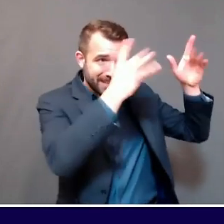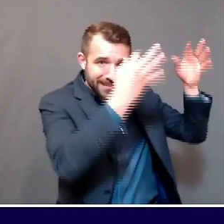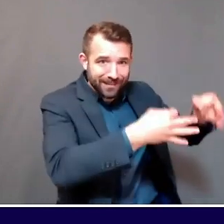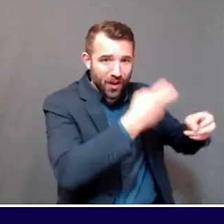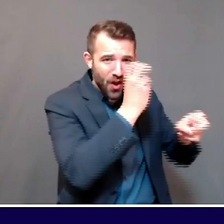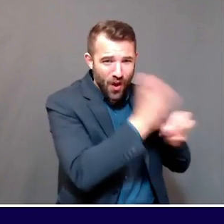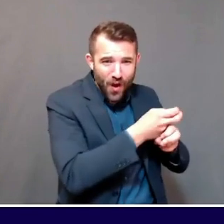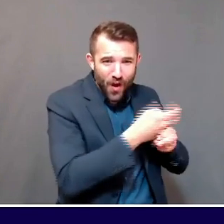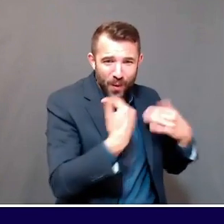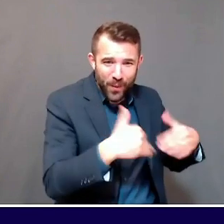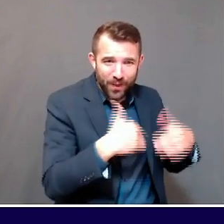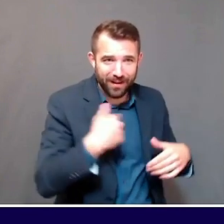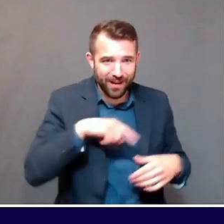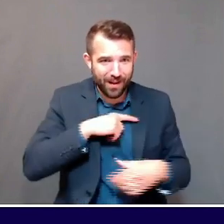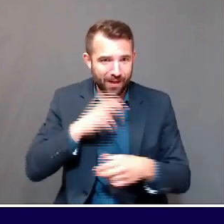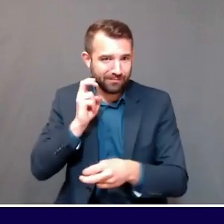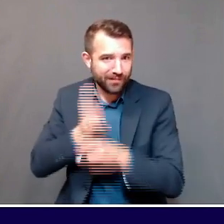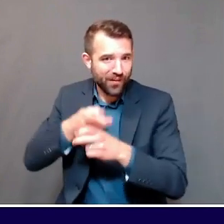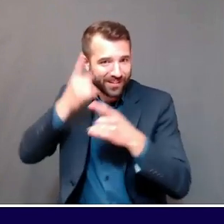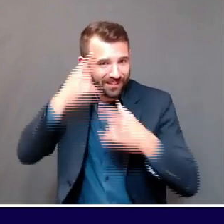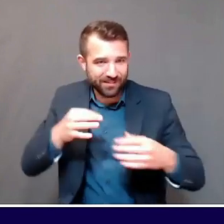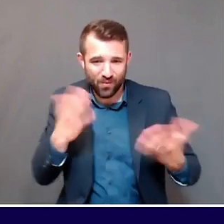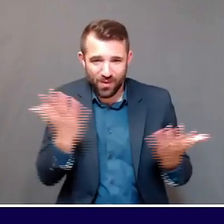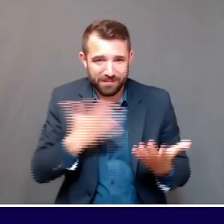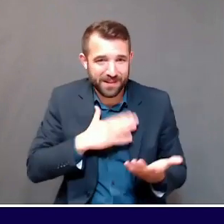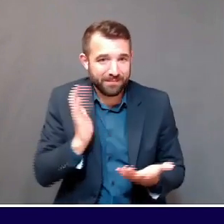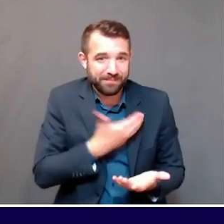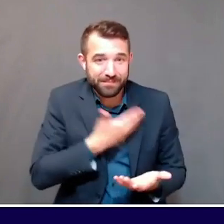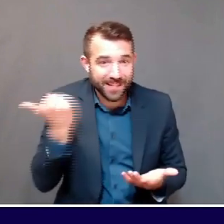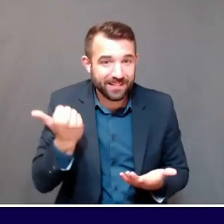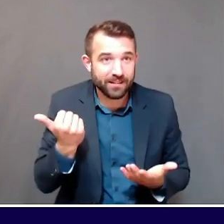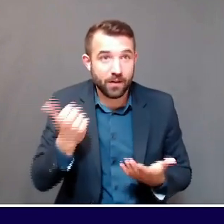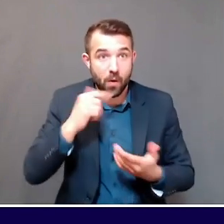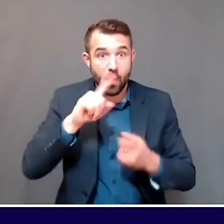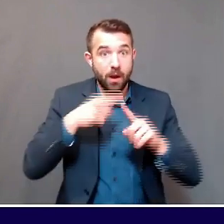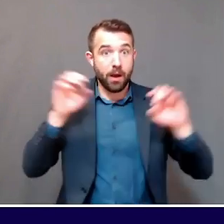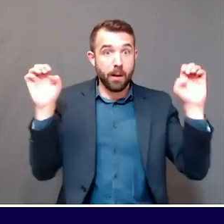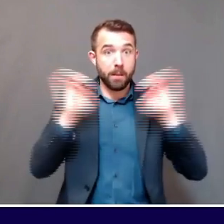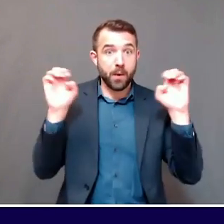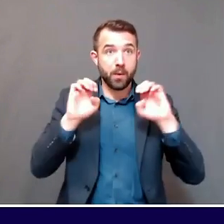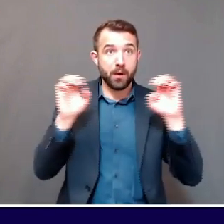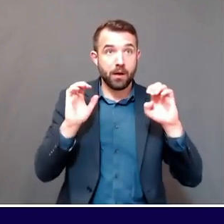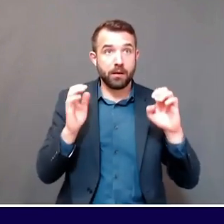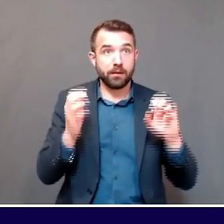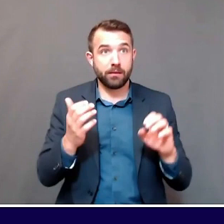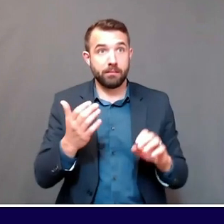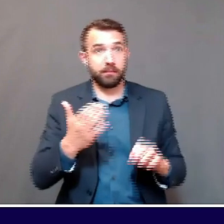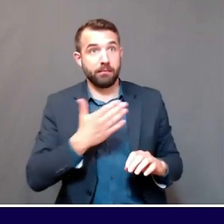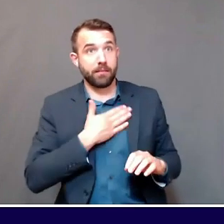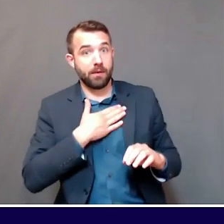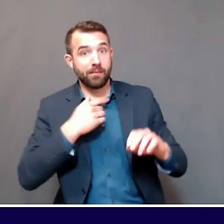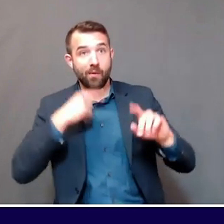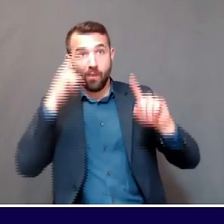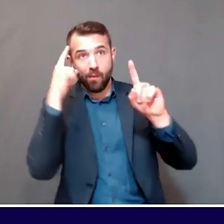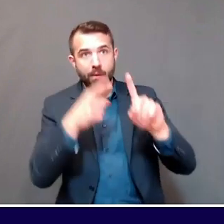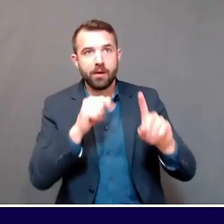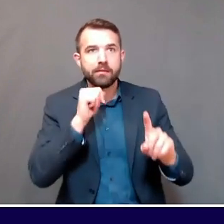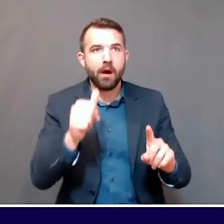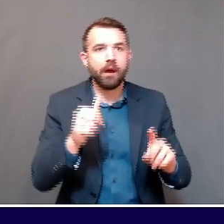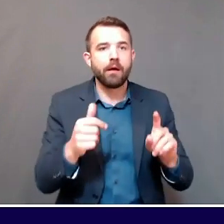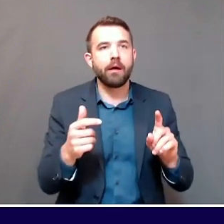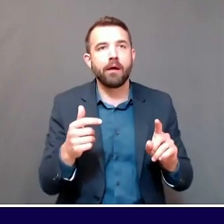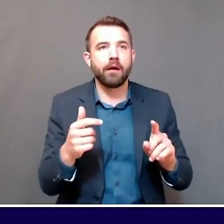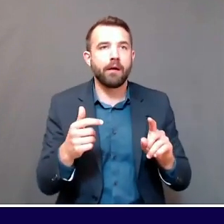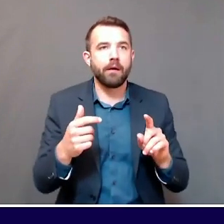that I try not to do in emergency situations is second guess individuals who might have more or